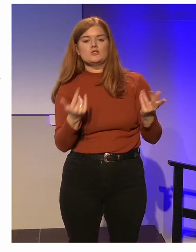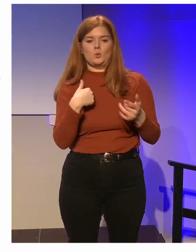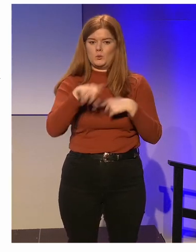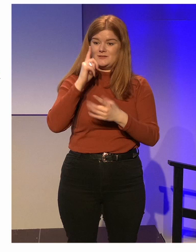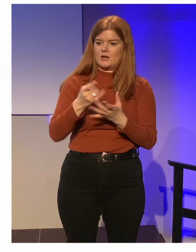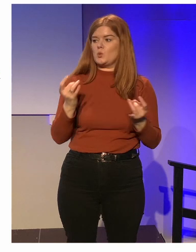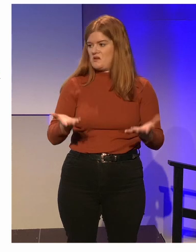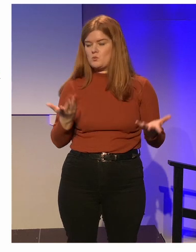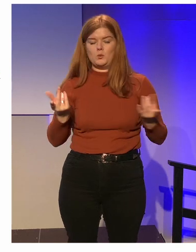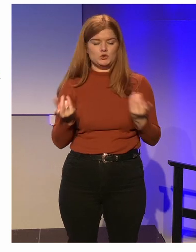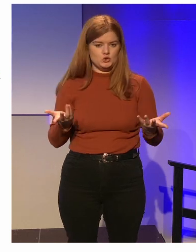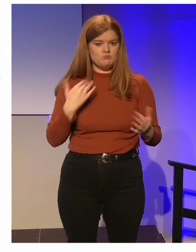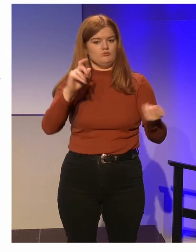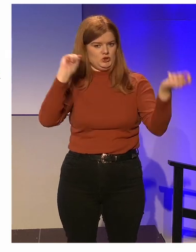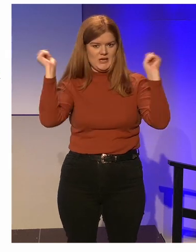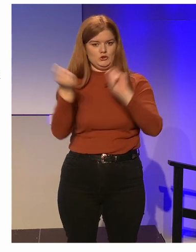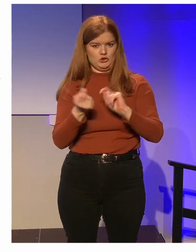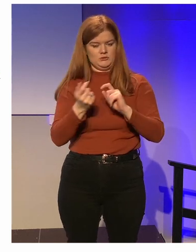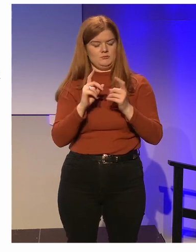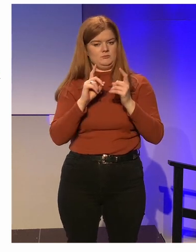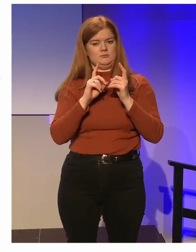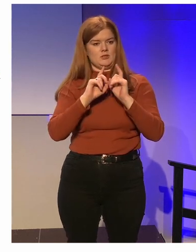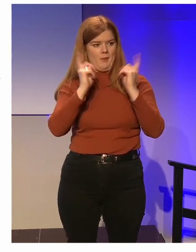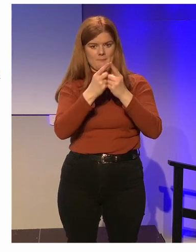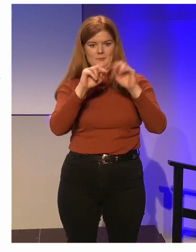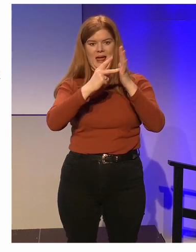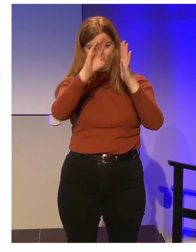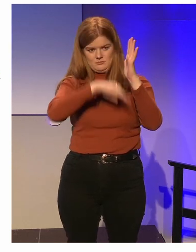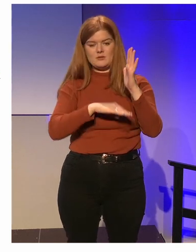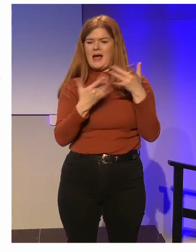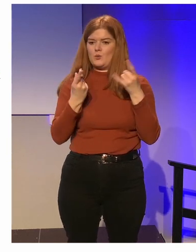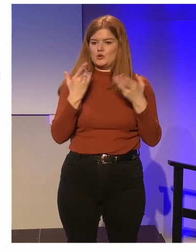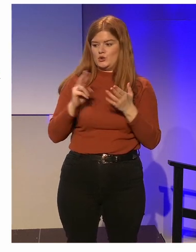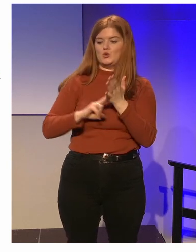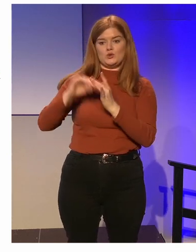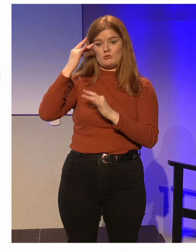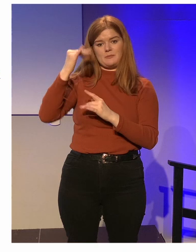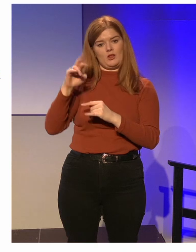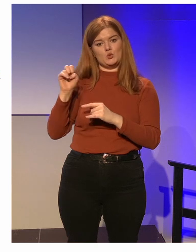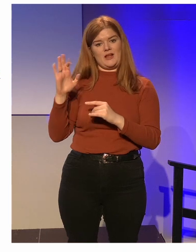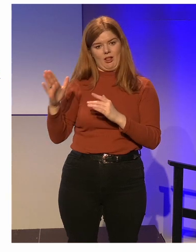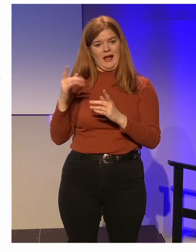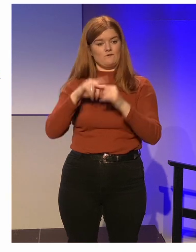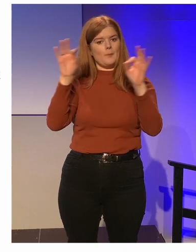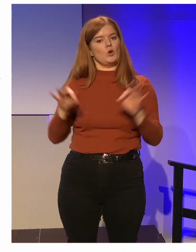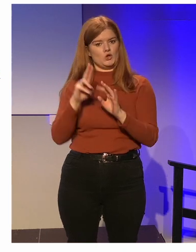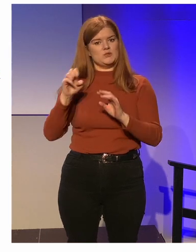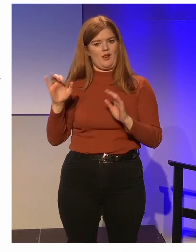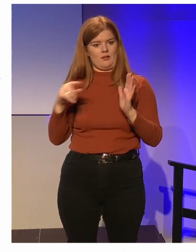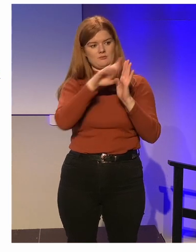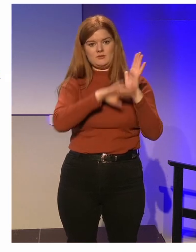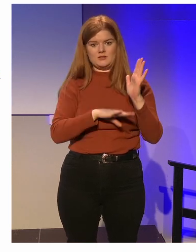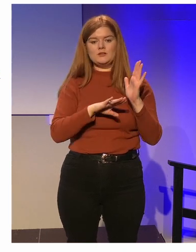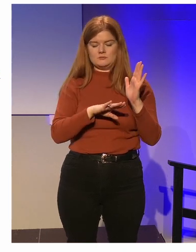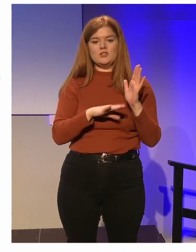what we decided to do was to change the department plan, and we did that using the principles of UDL and using the framework of UDL.